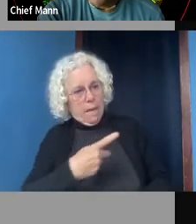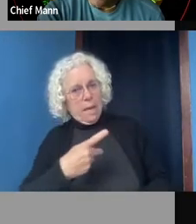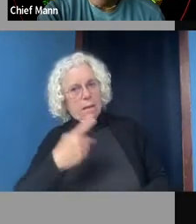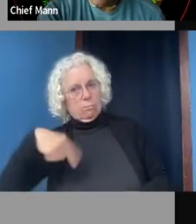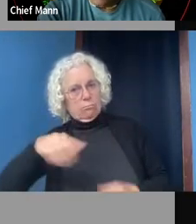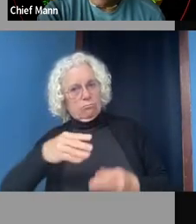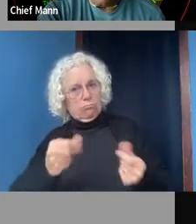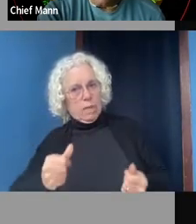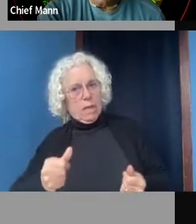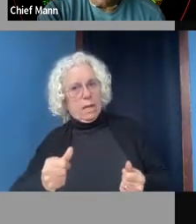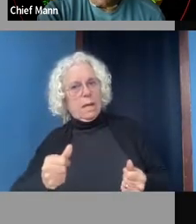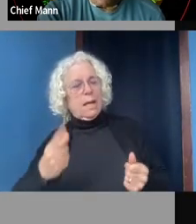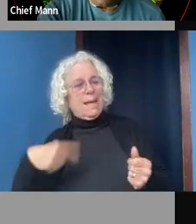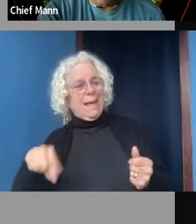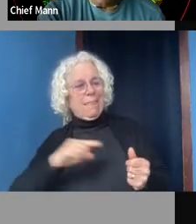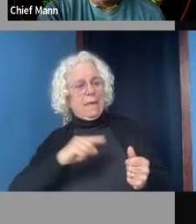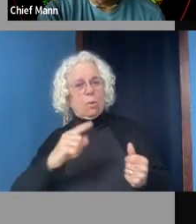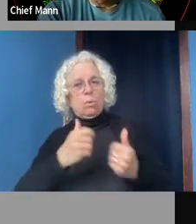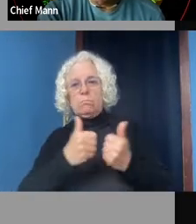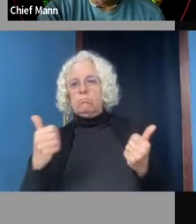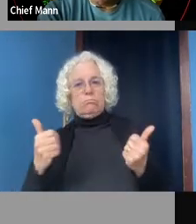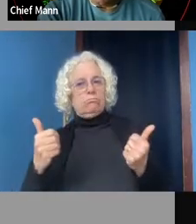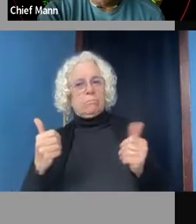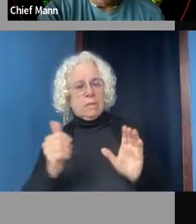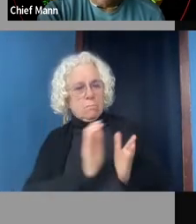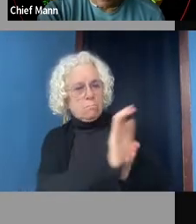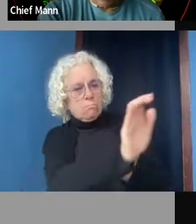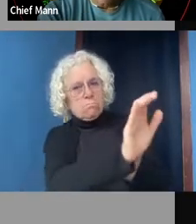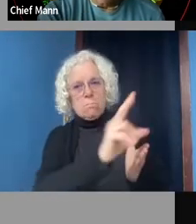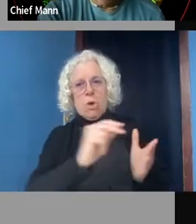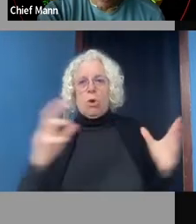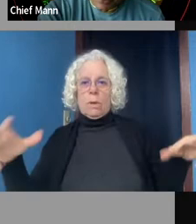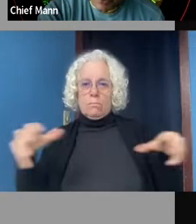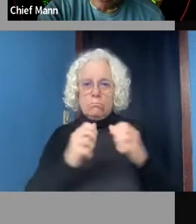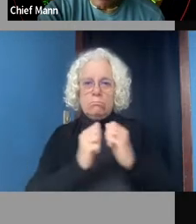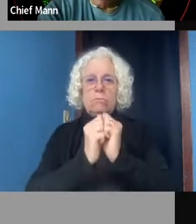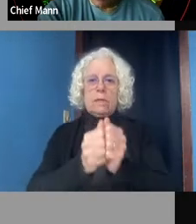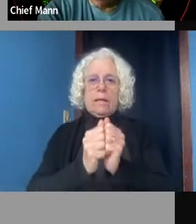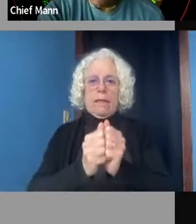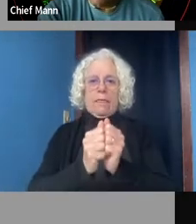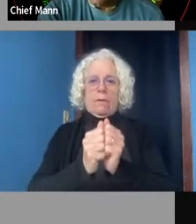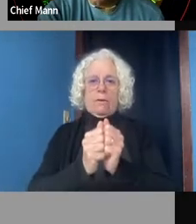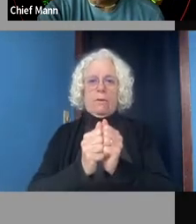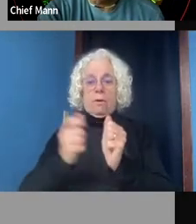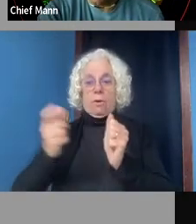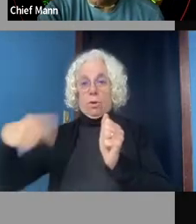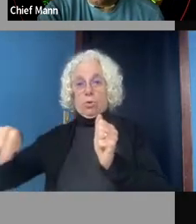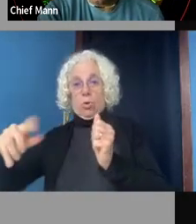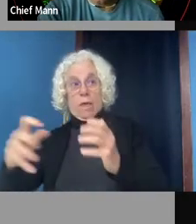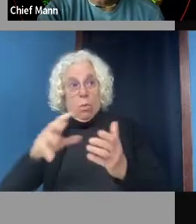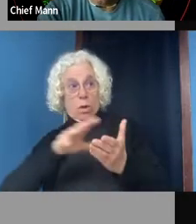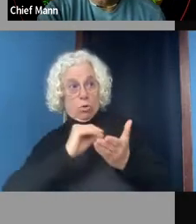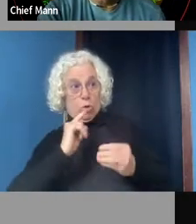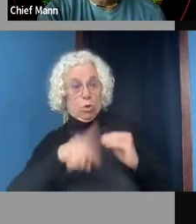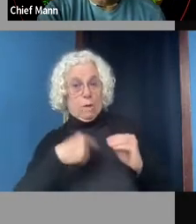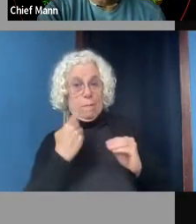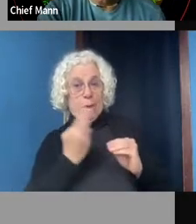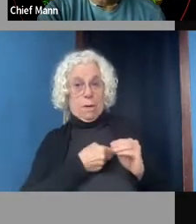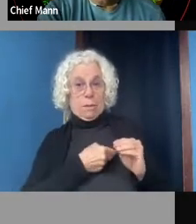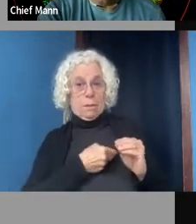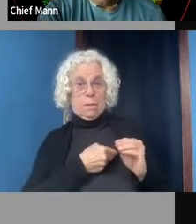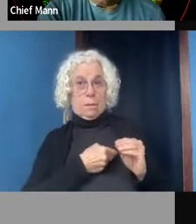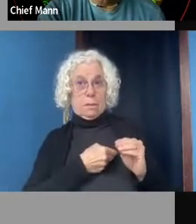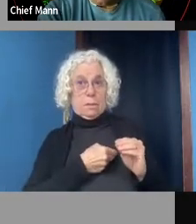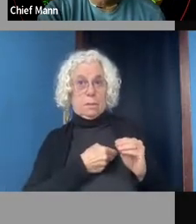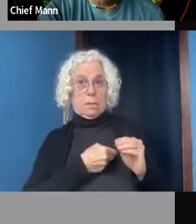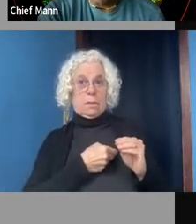future, so that they can learn, you know, about us again from the people